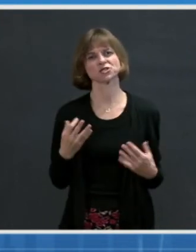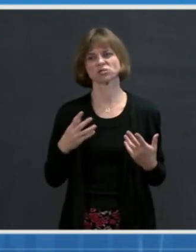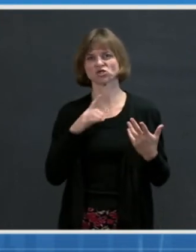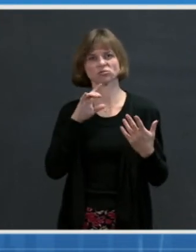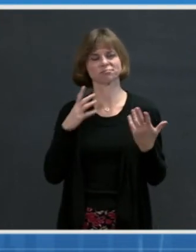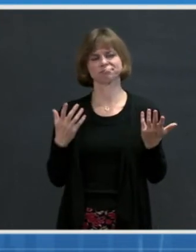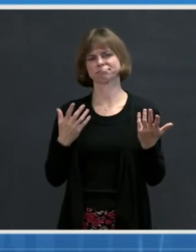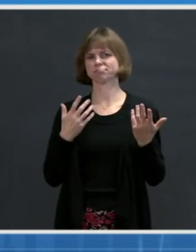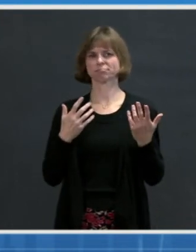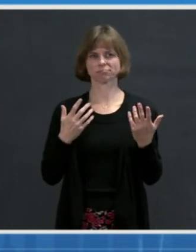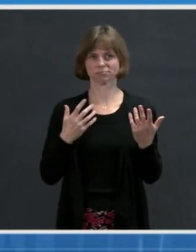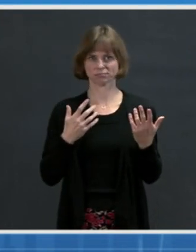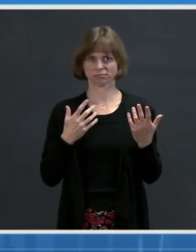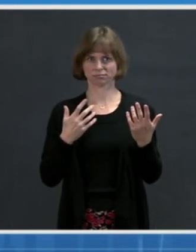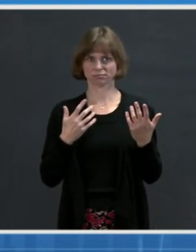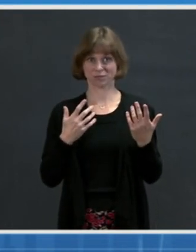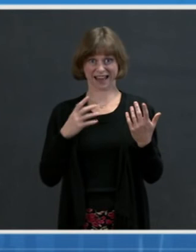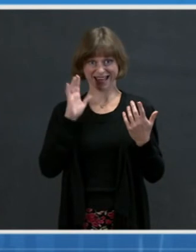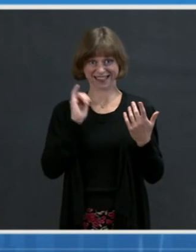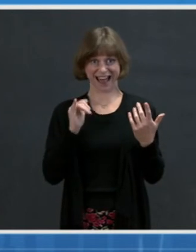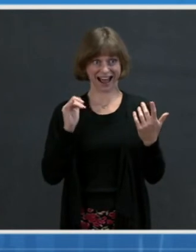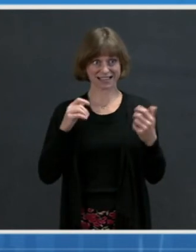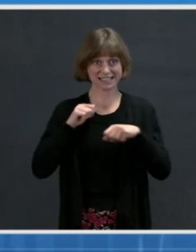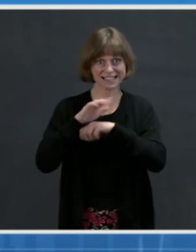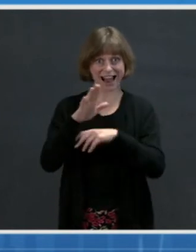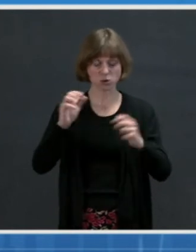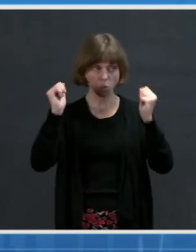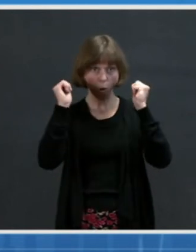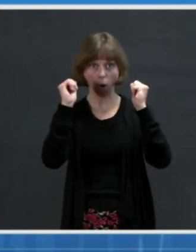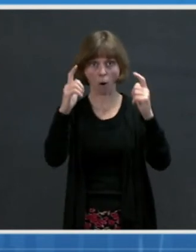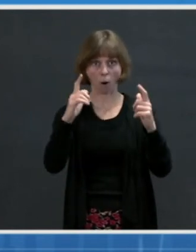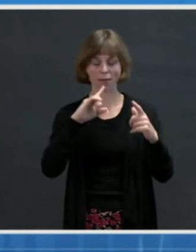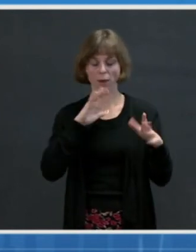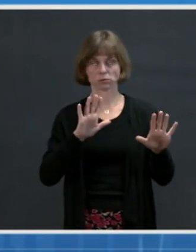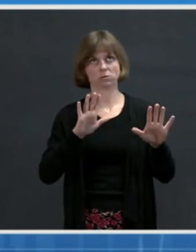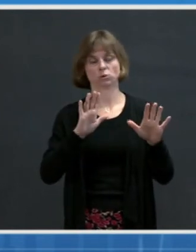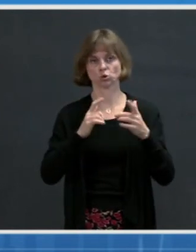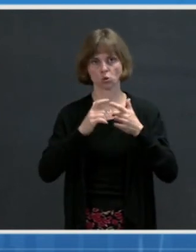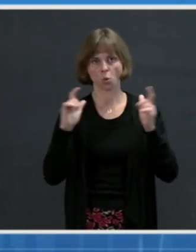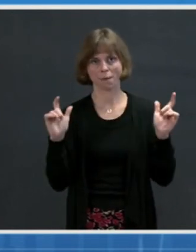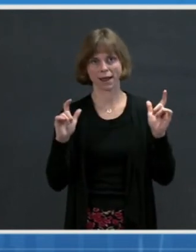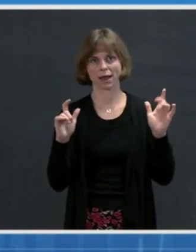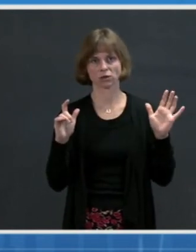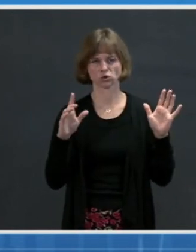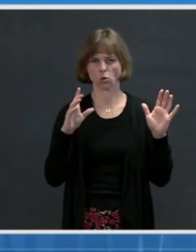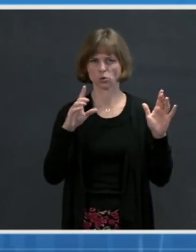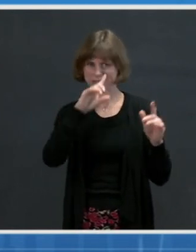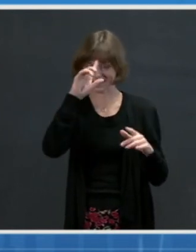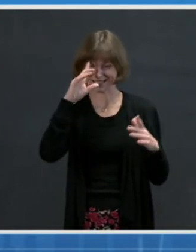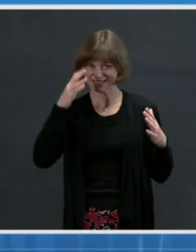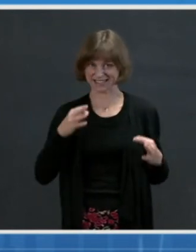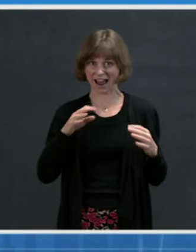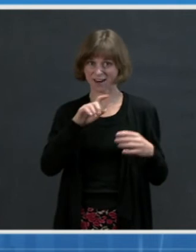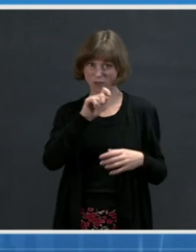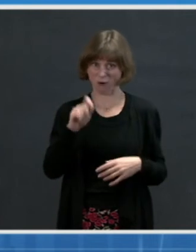too big an undertaking? You get more sort of impact to send it more targeted? And can I